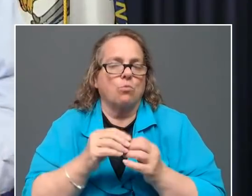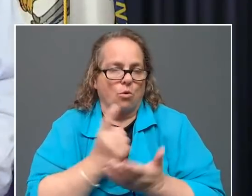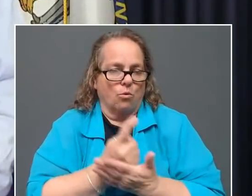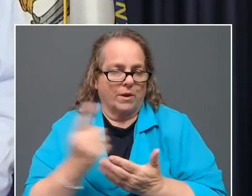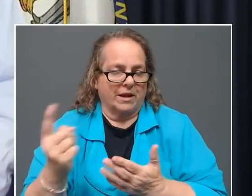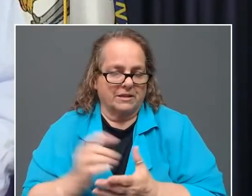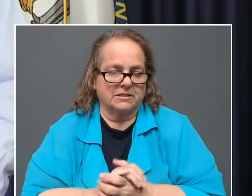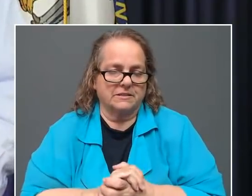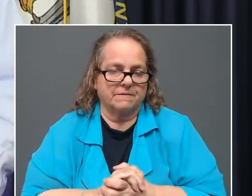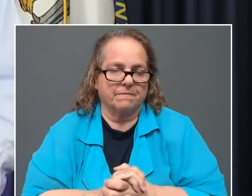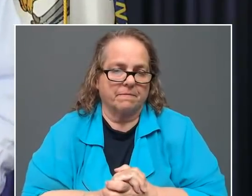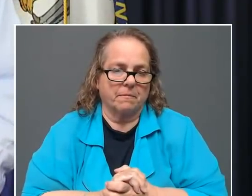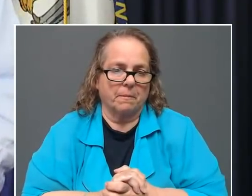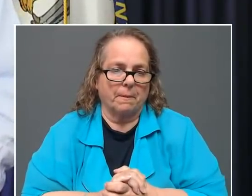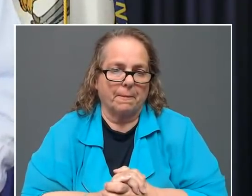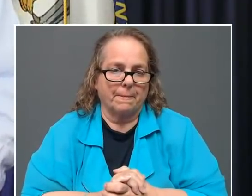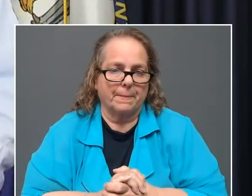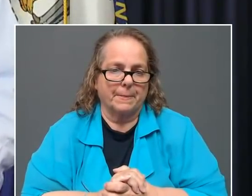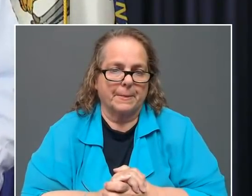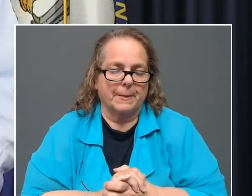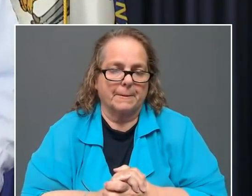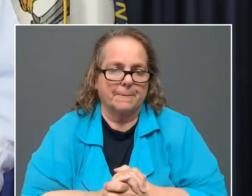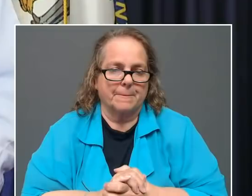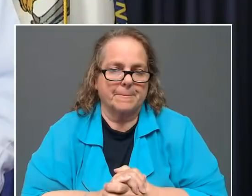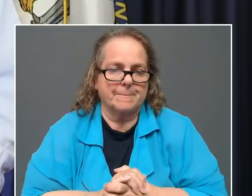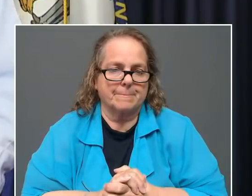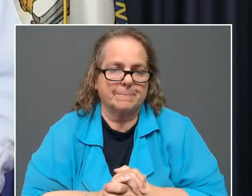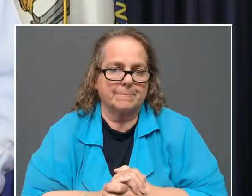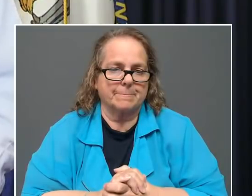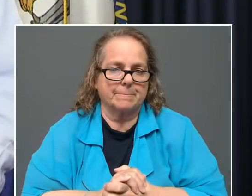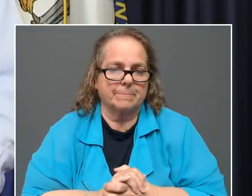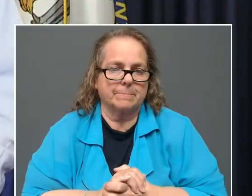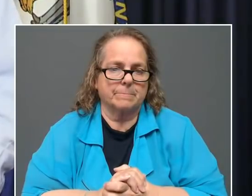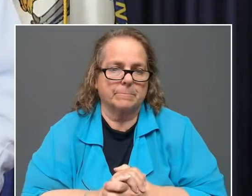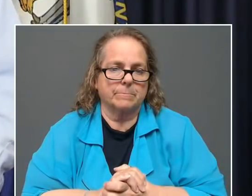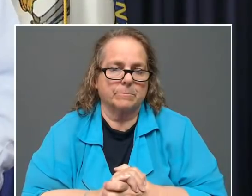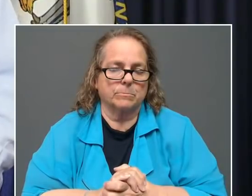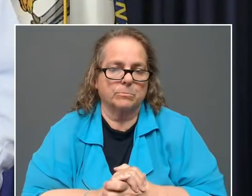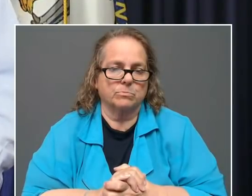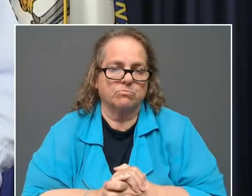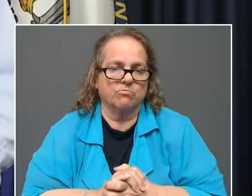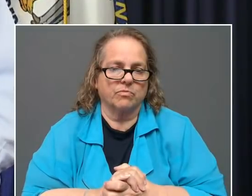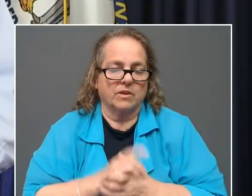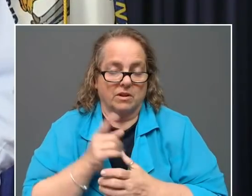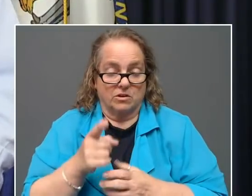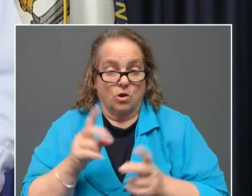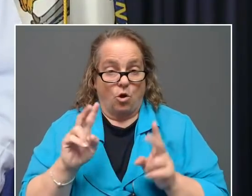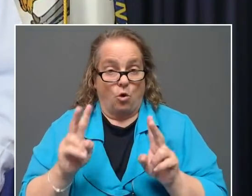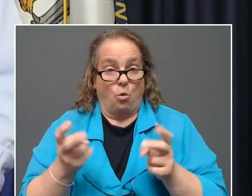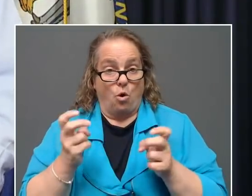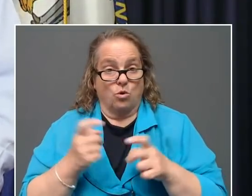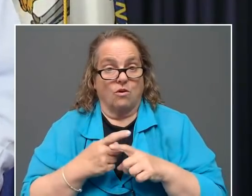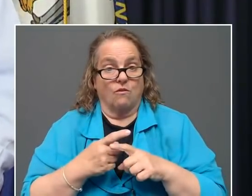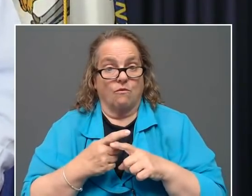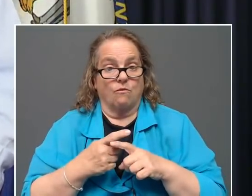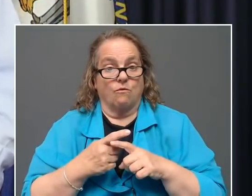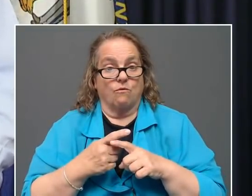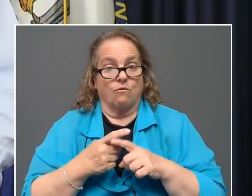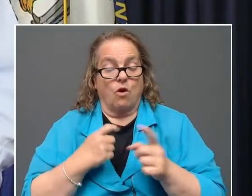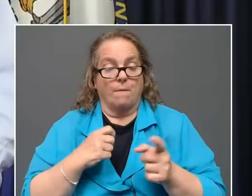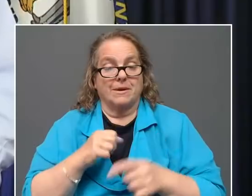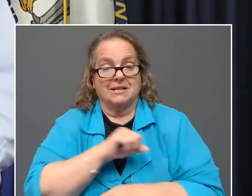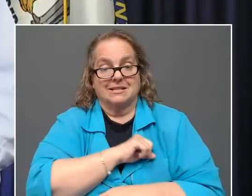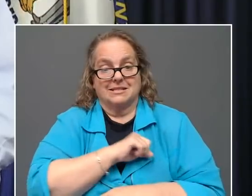Here's one. I think this is a quote from. I'm being asked about a quote from Senator McConnell,